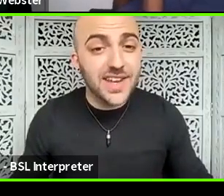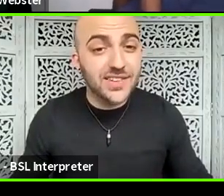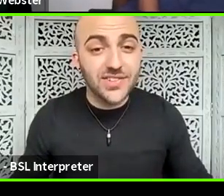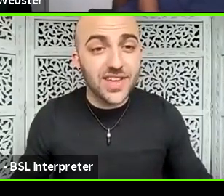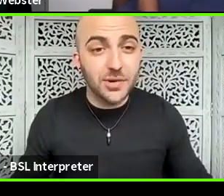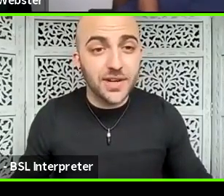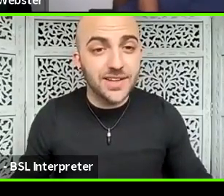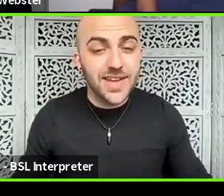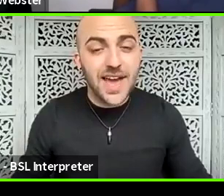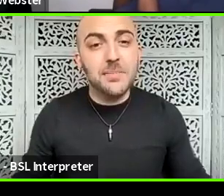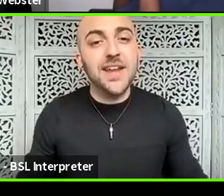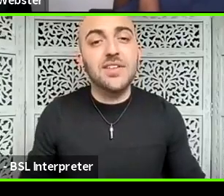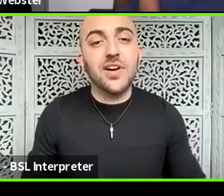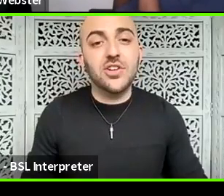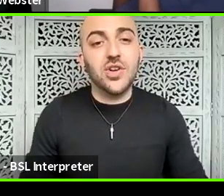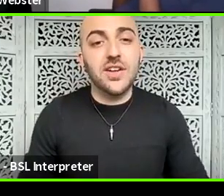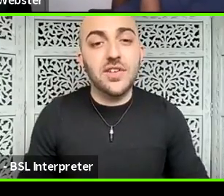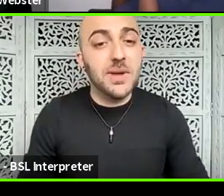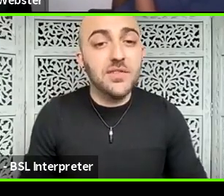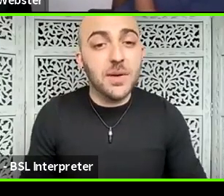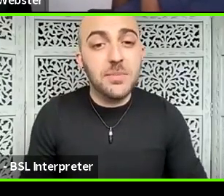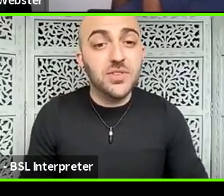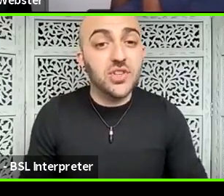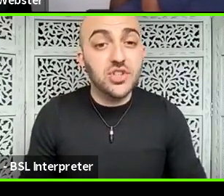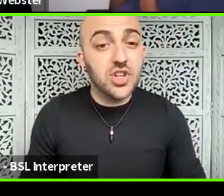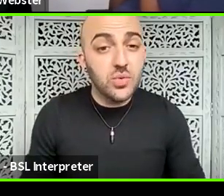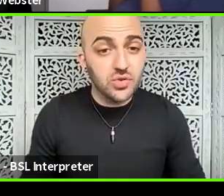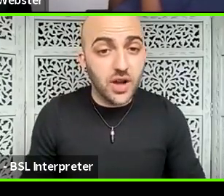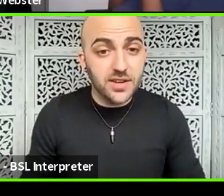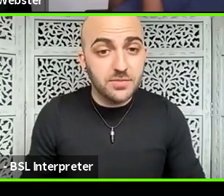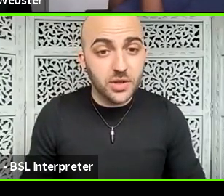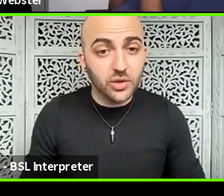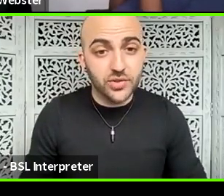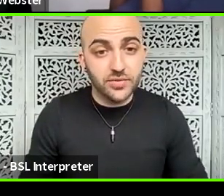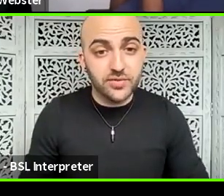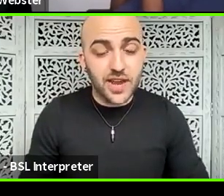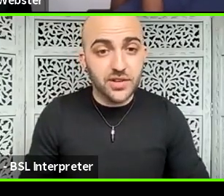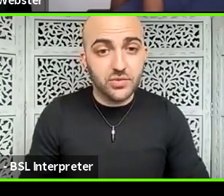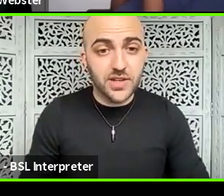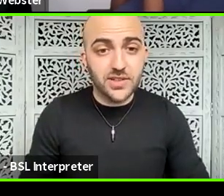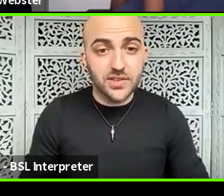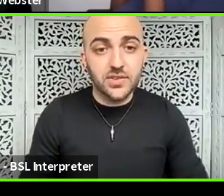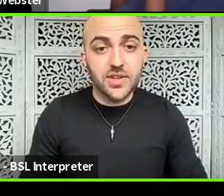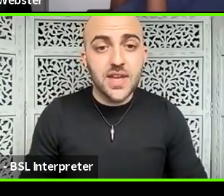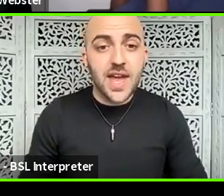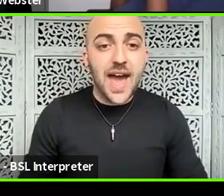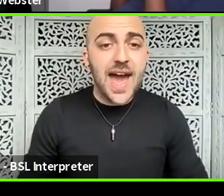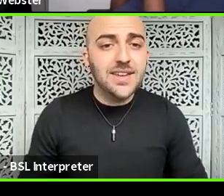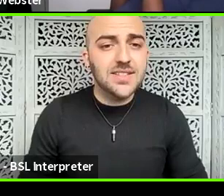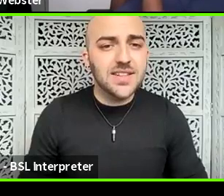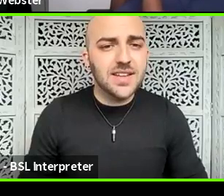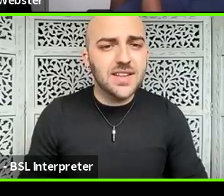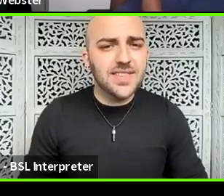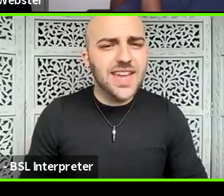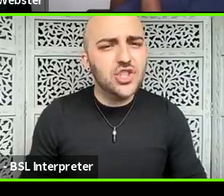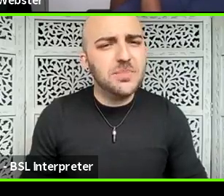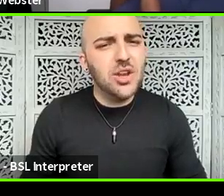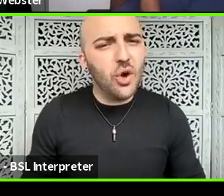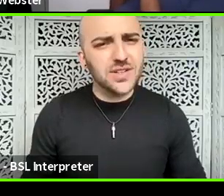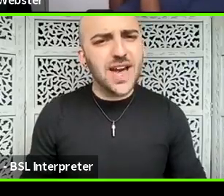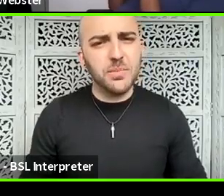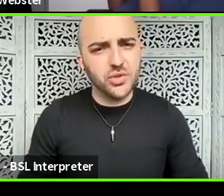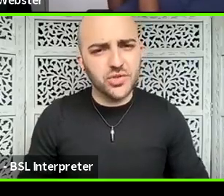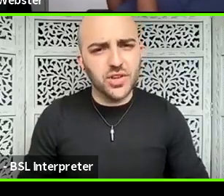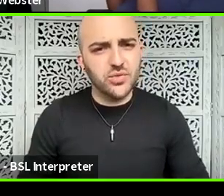driving isn't necessary. And many of our members don't drive because of various reasons. And they